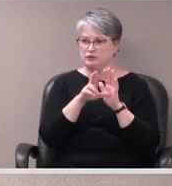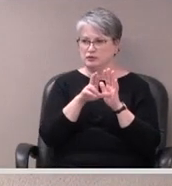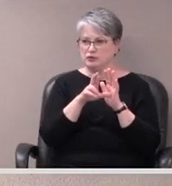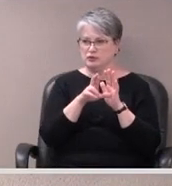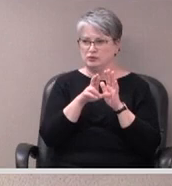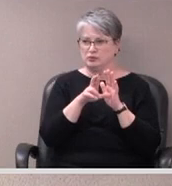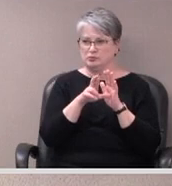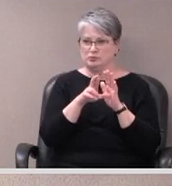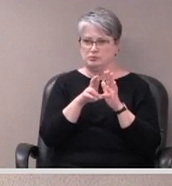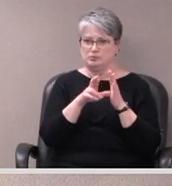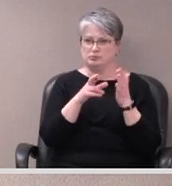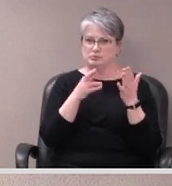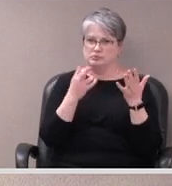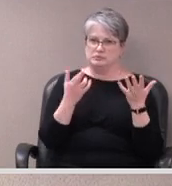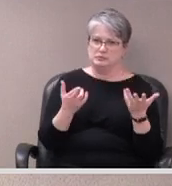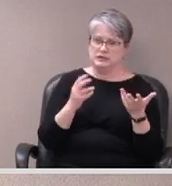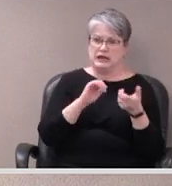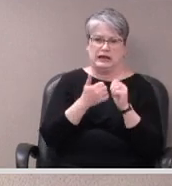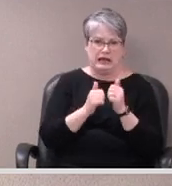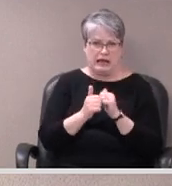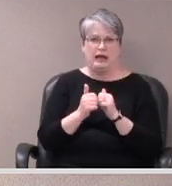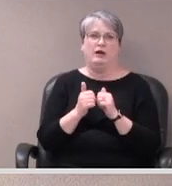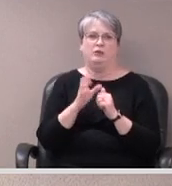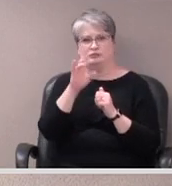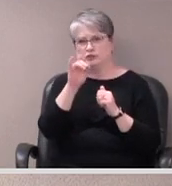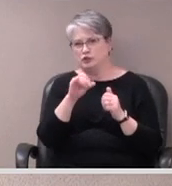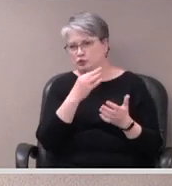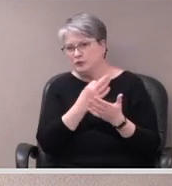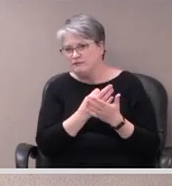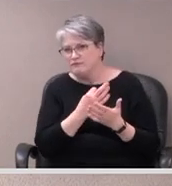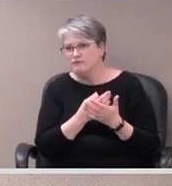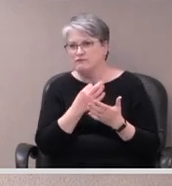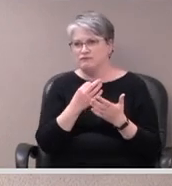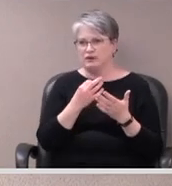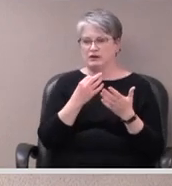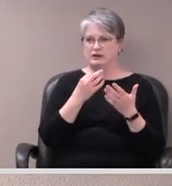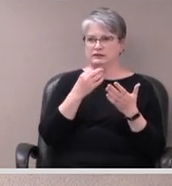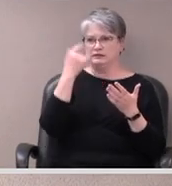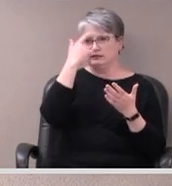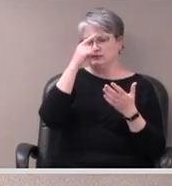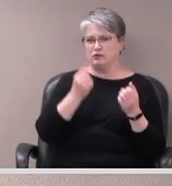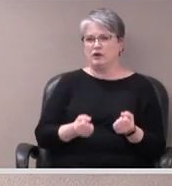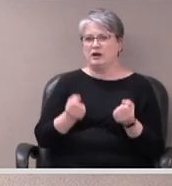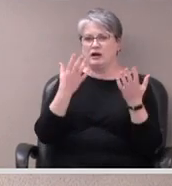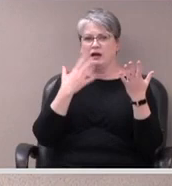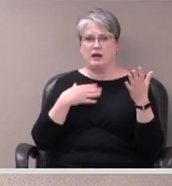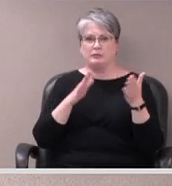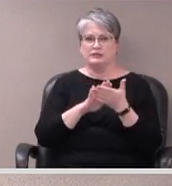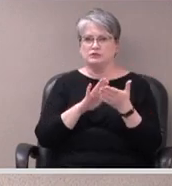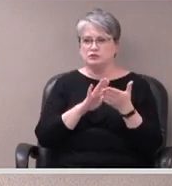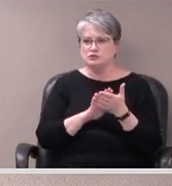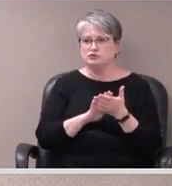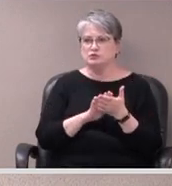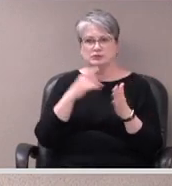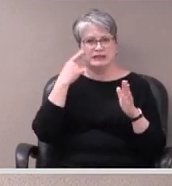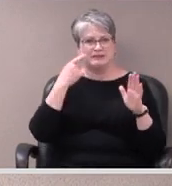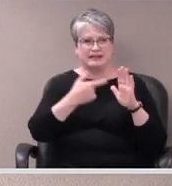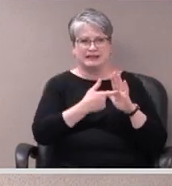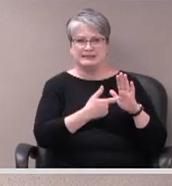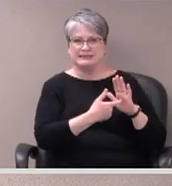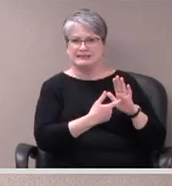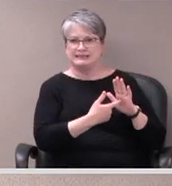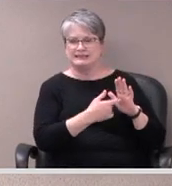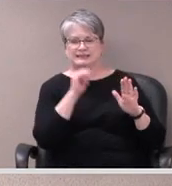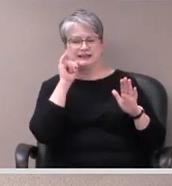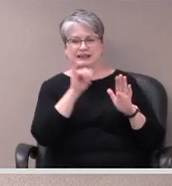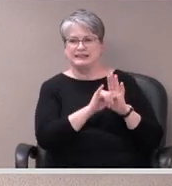being asked to do, how we will in fact fund that for the number of schools that we have that have been identified that need. And